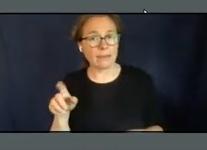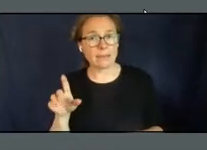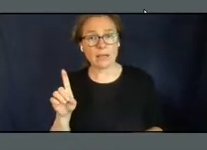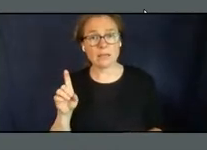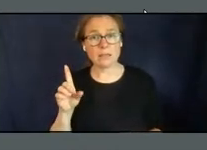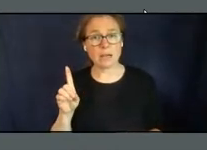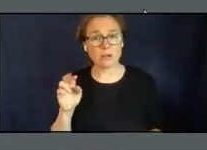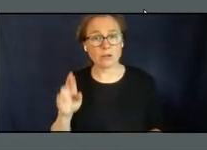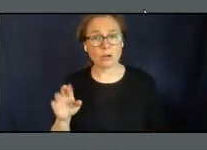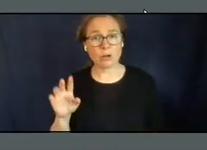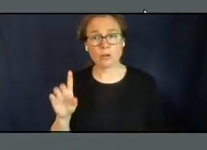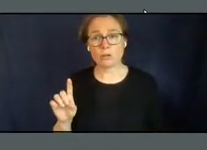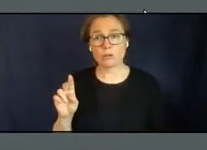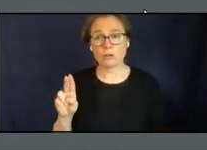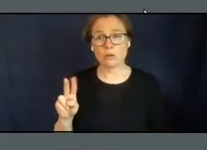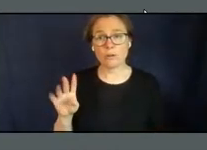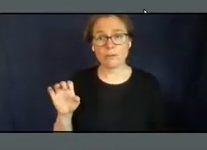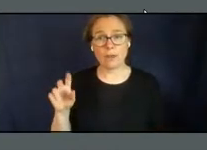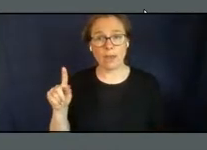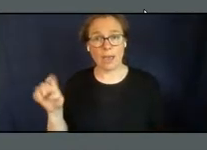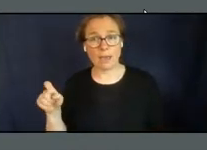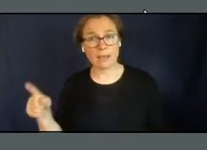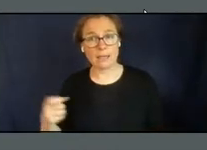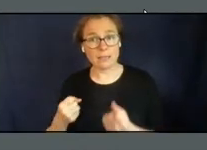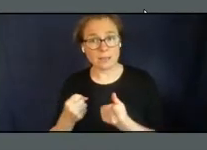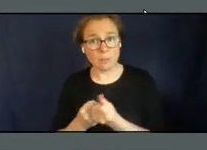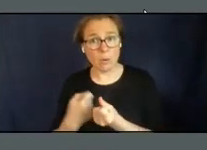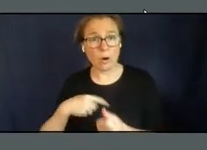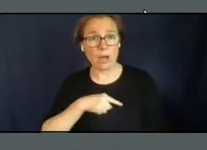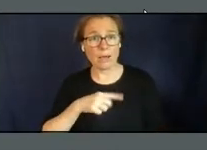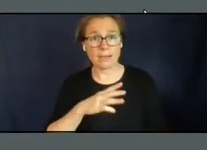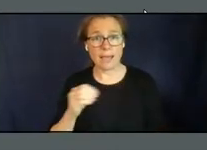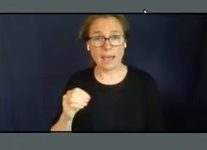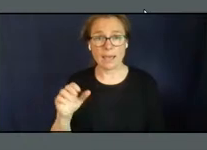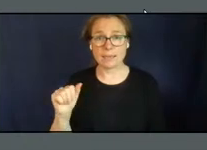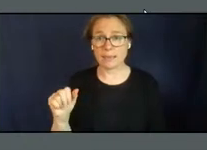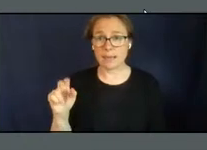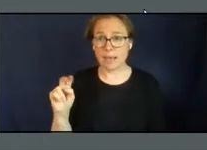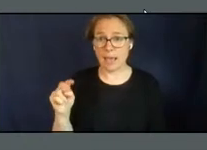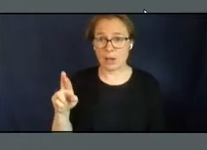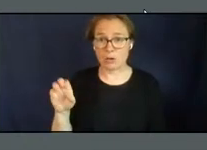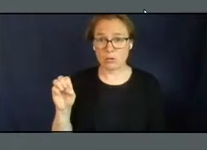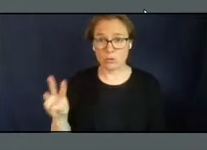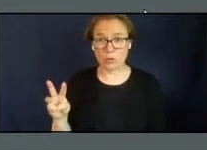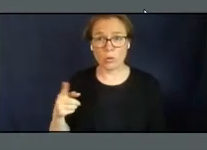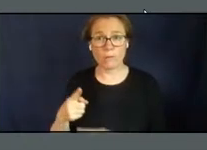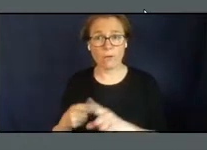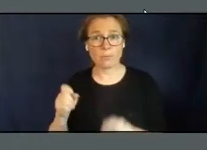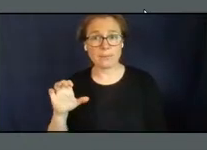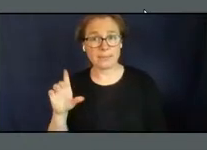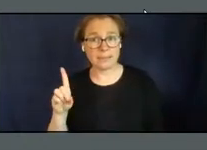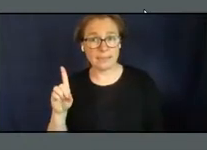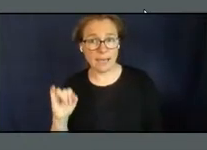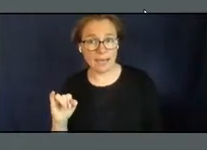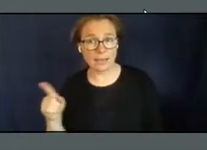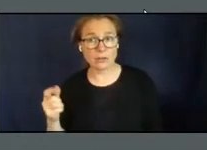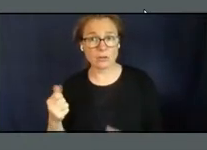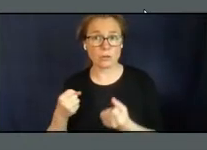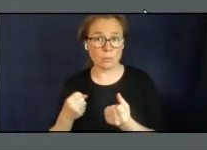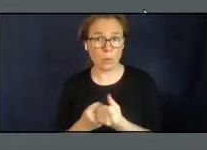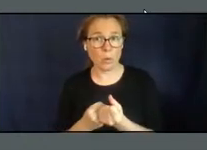supportive, along with Andrew Hustici, I think I'm pronouncing it correctly, from the CDI, in supporting